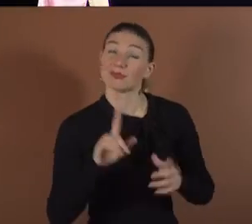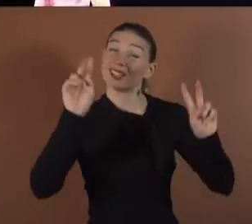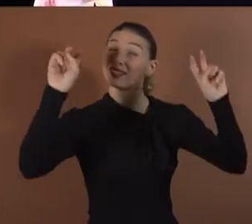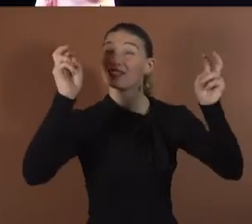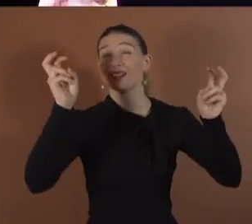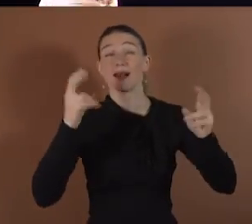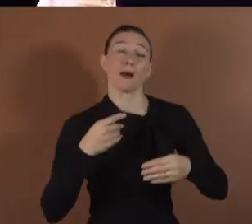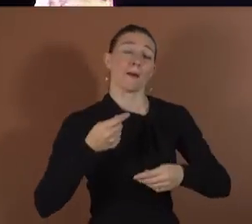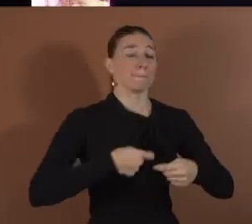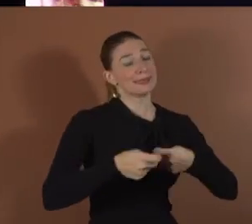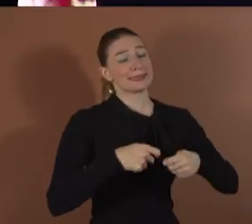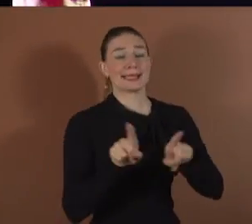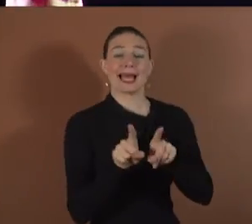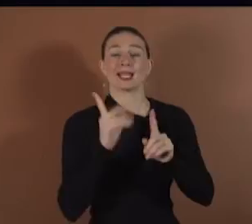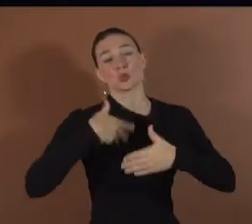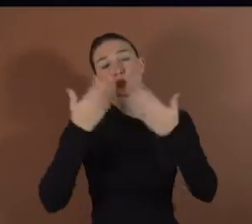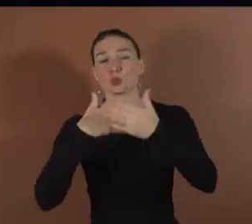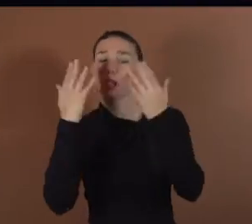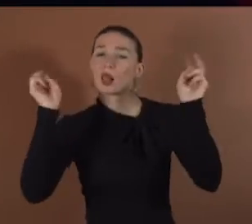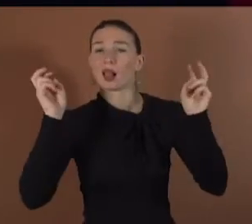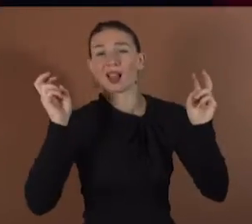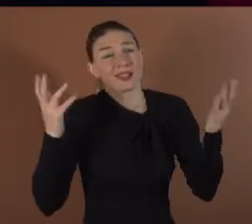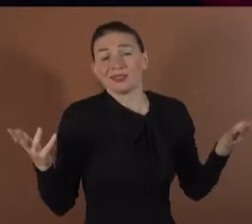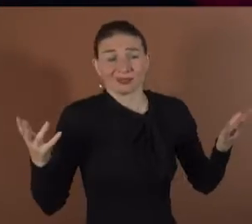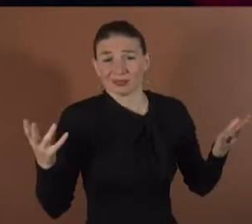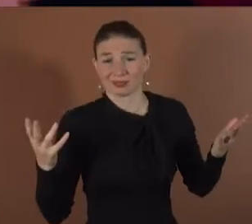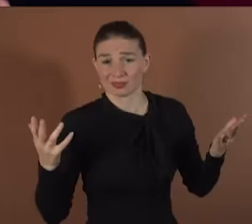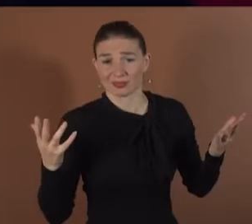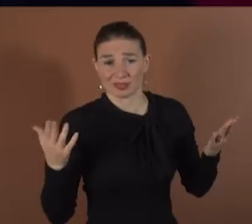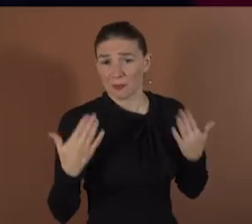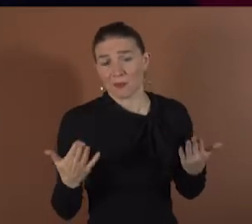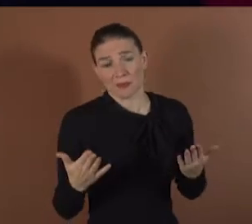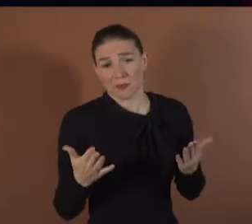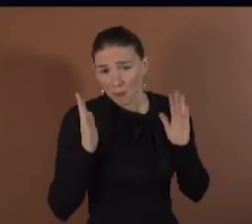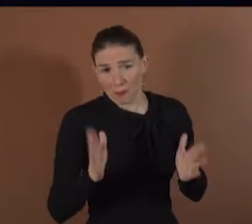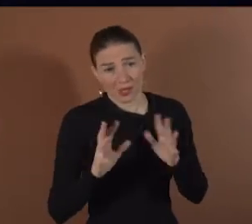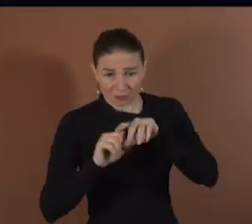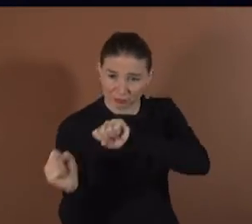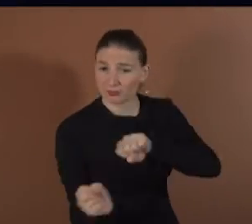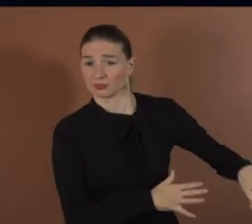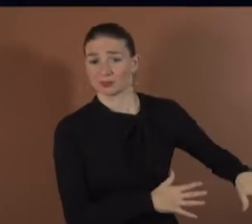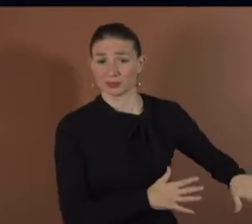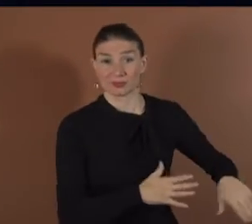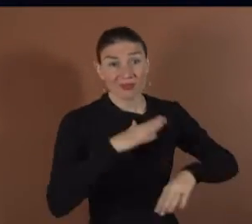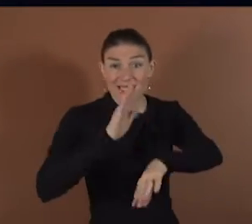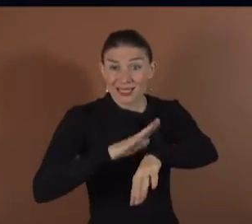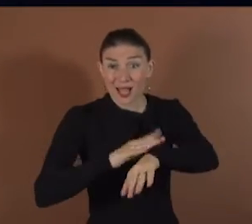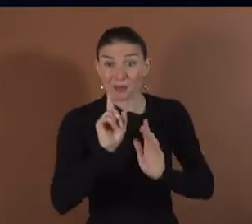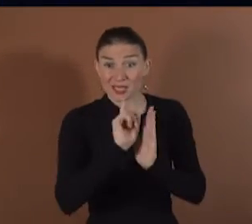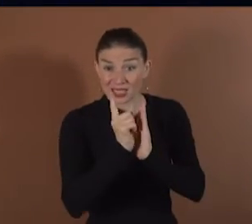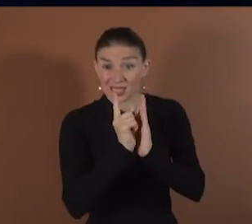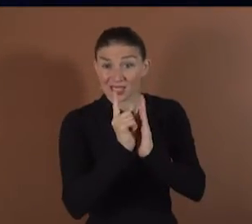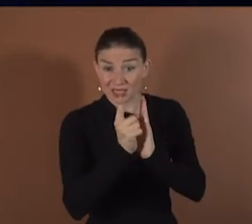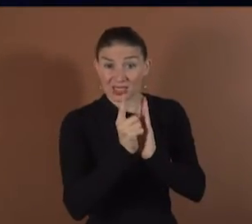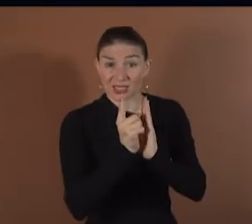with the challenge of climate change, we must recognize that we are running out of time. Time is against